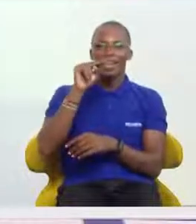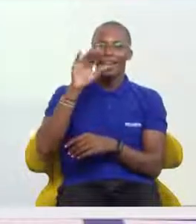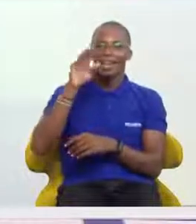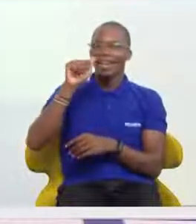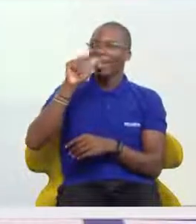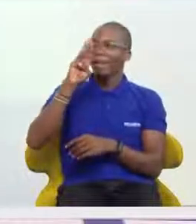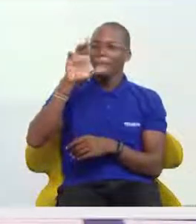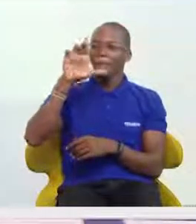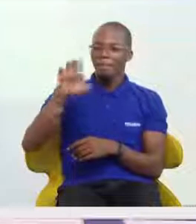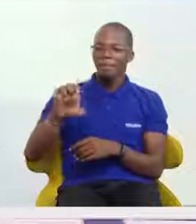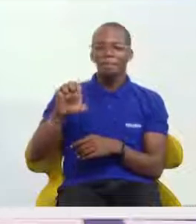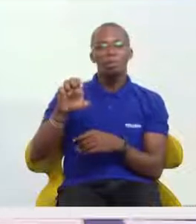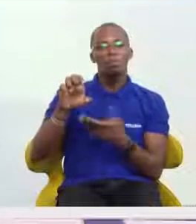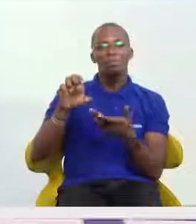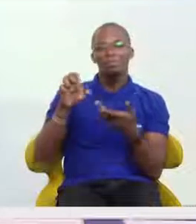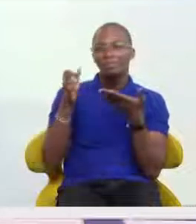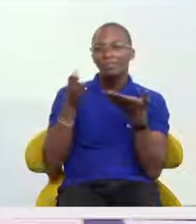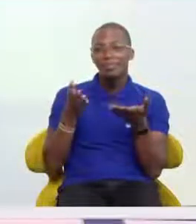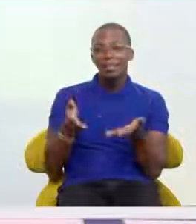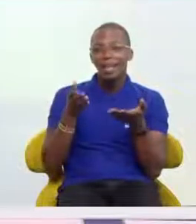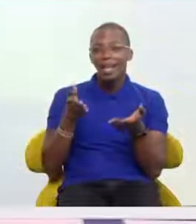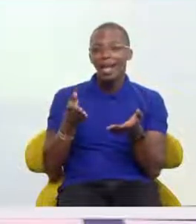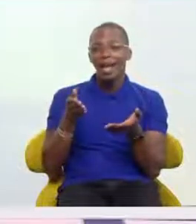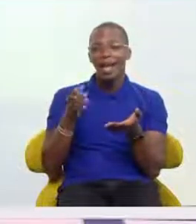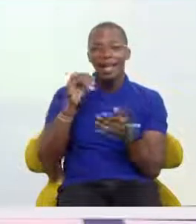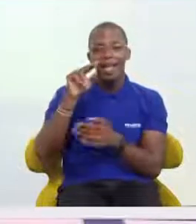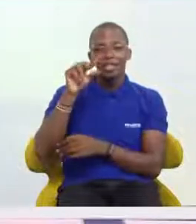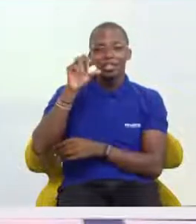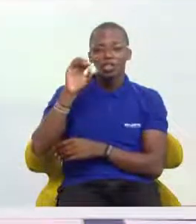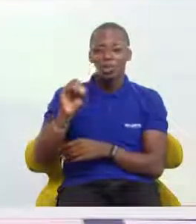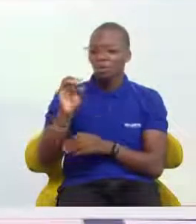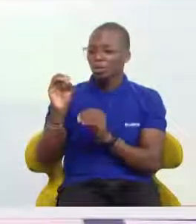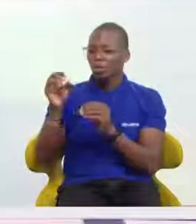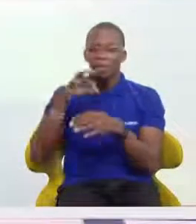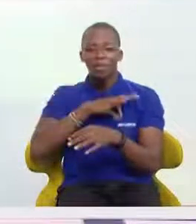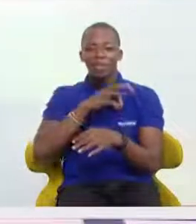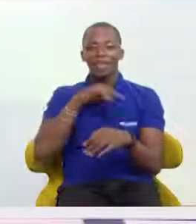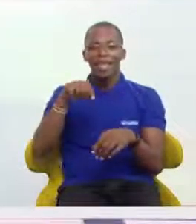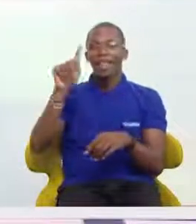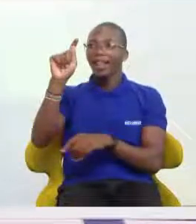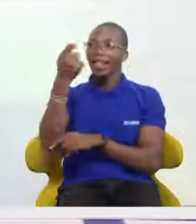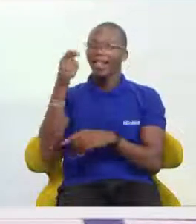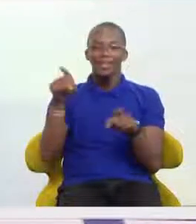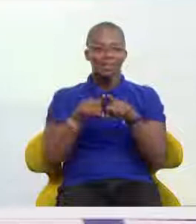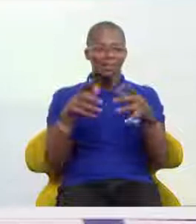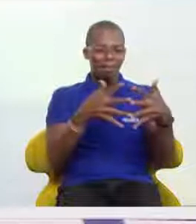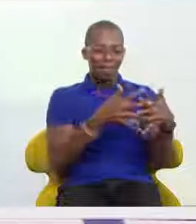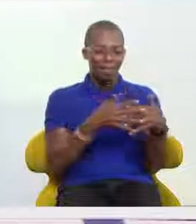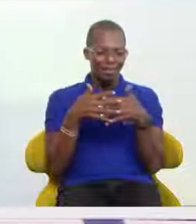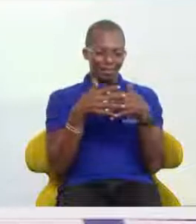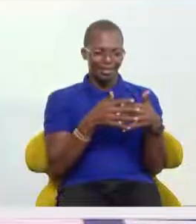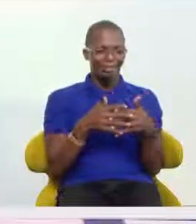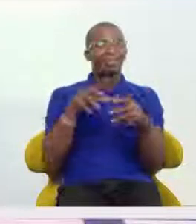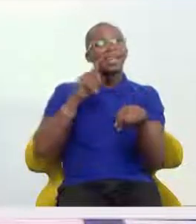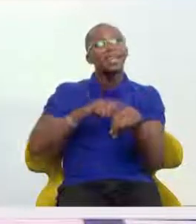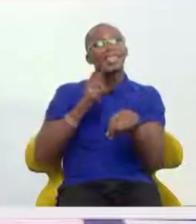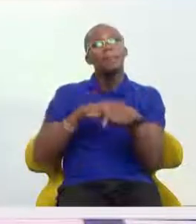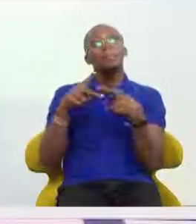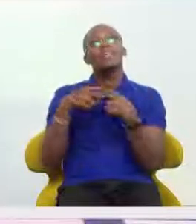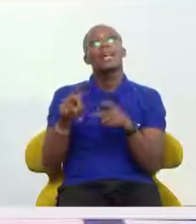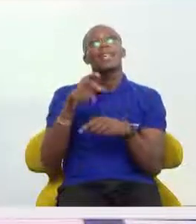here in Kenya and in the United States of America. When I began this journey, the Enable journey in